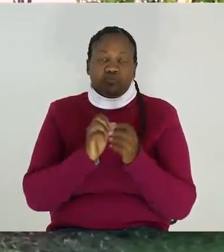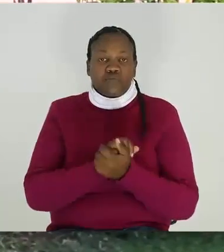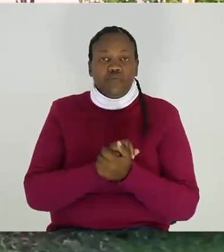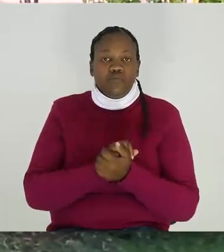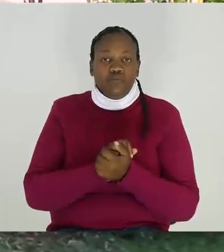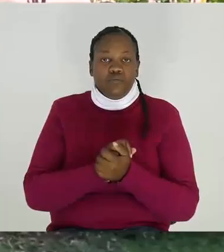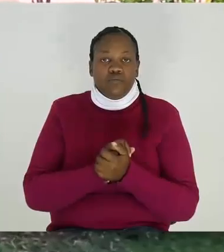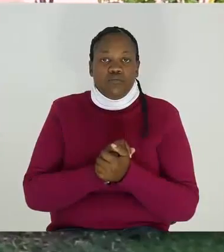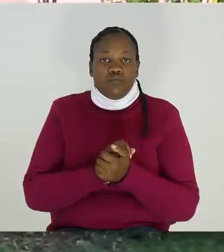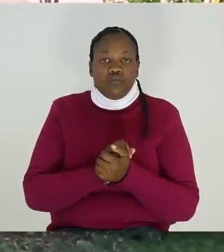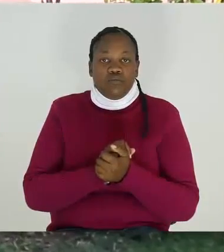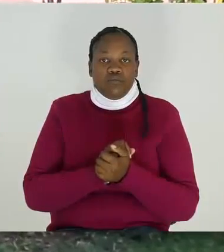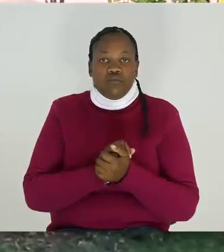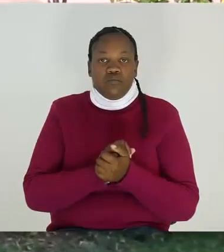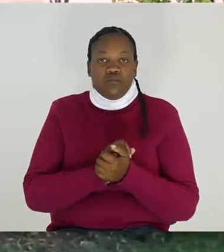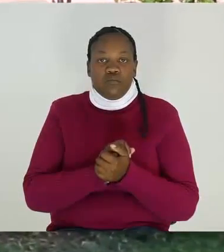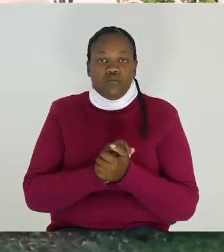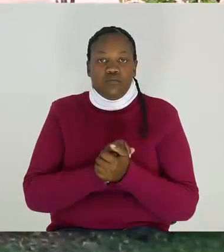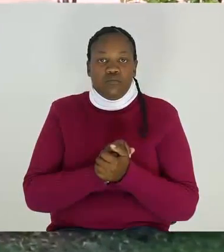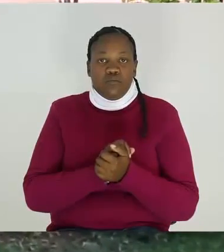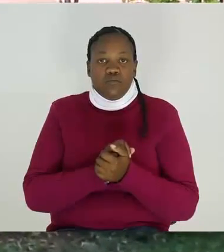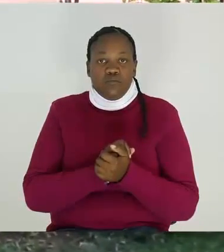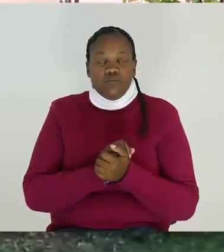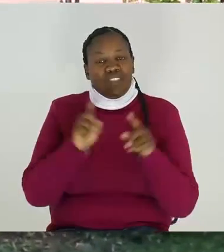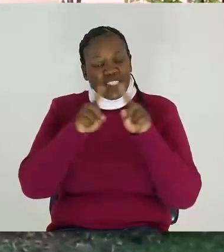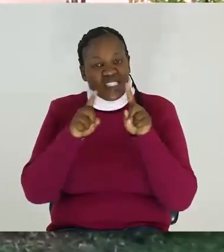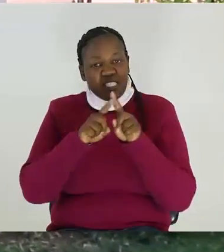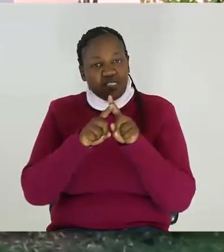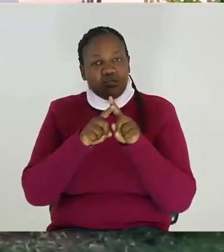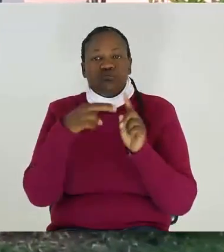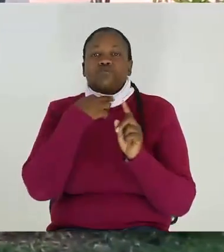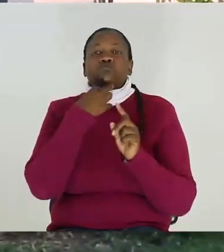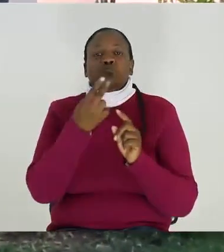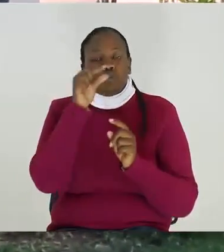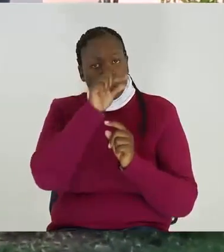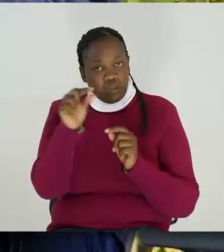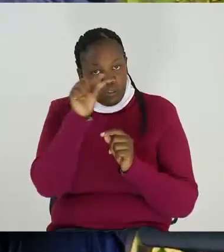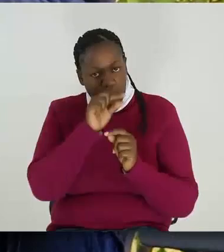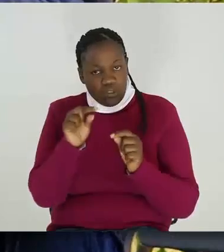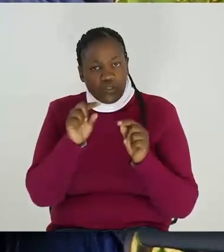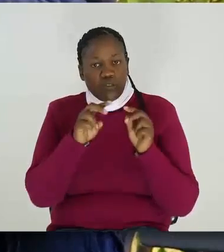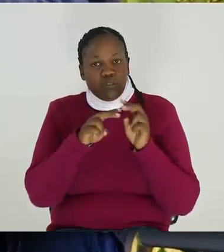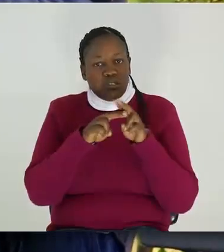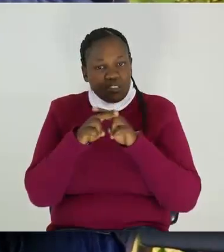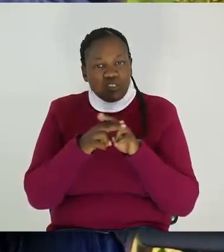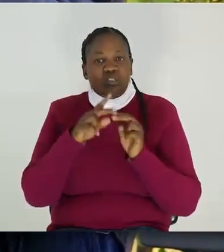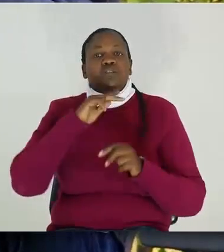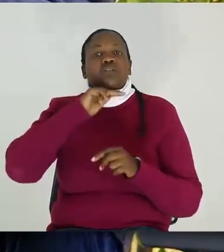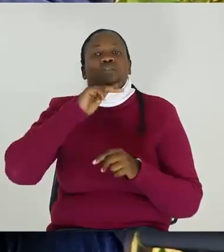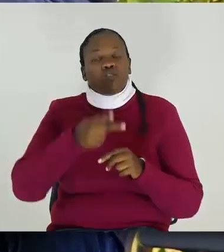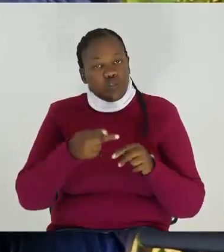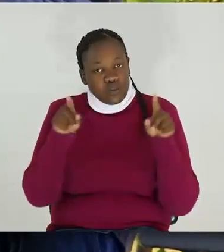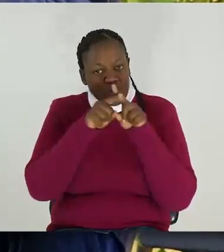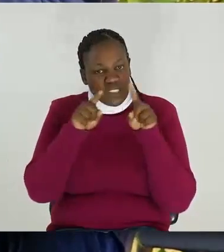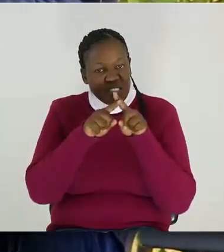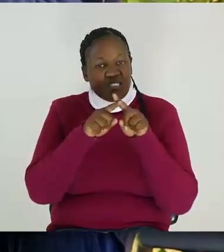Please. Anyways, these same sounding words are often used in poems and songs like